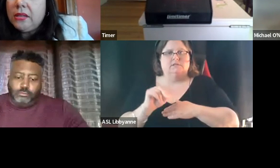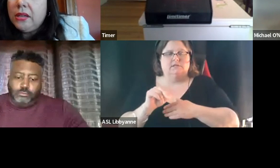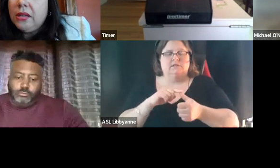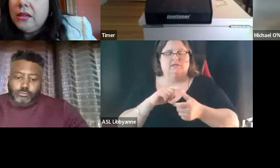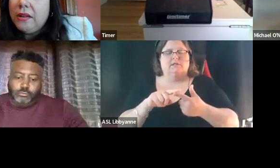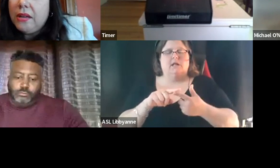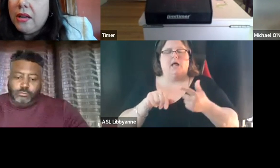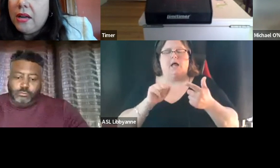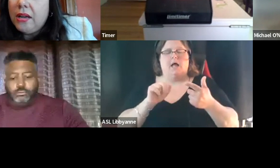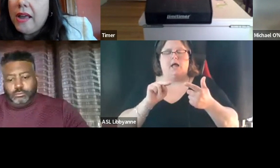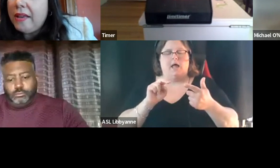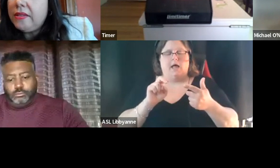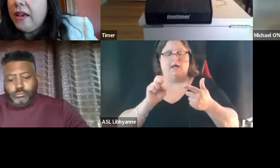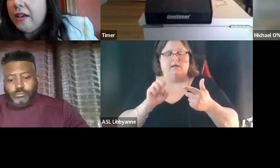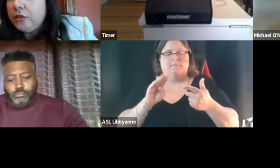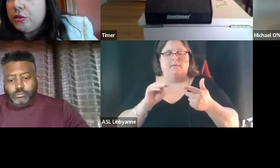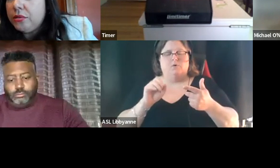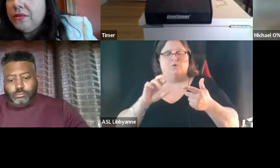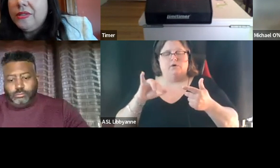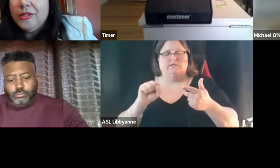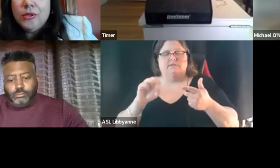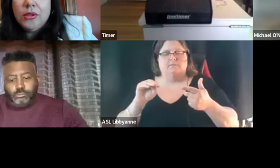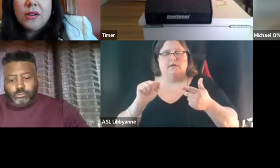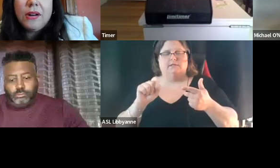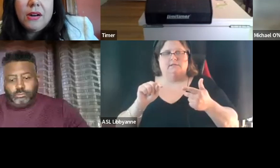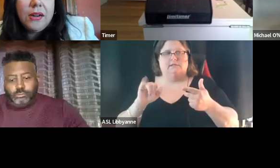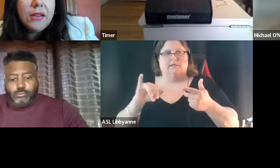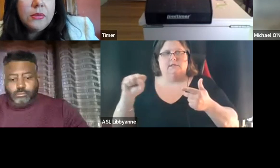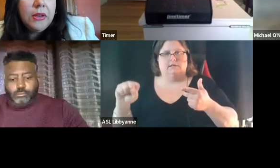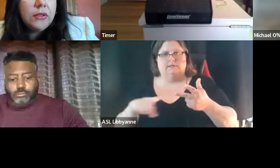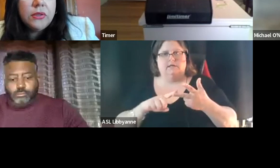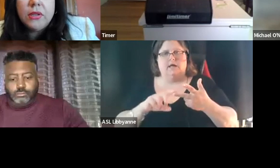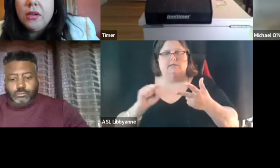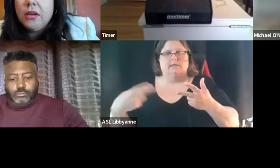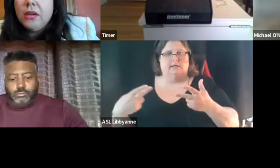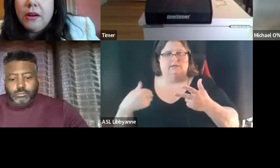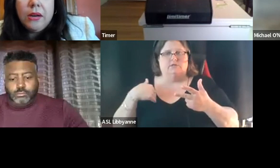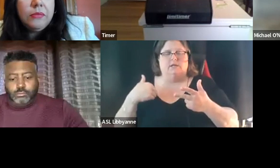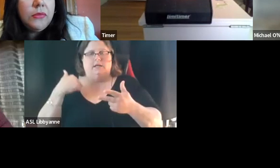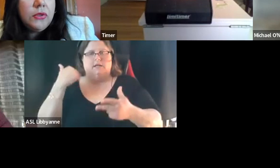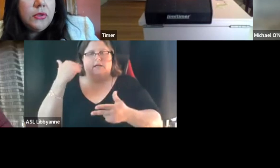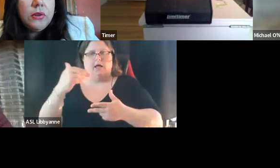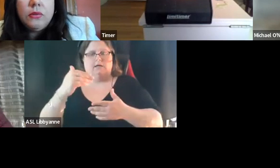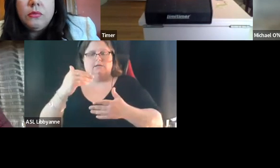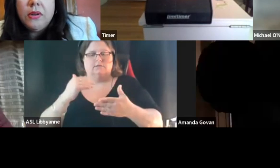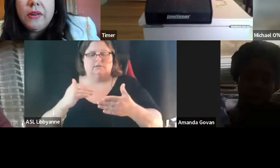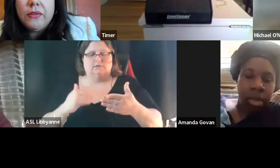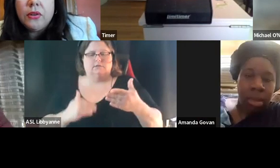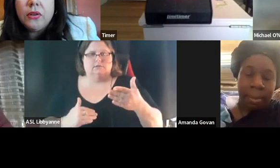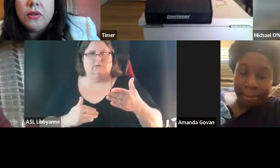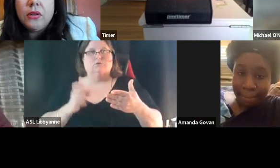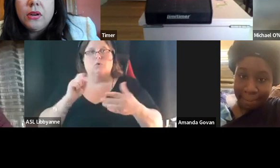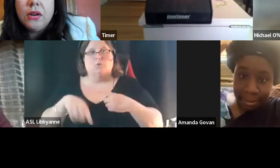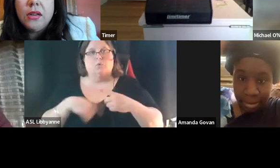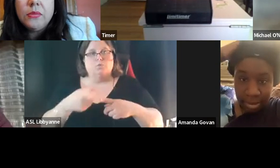Matias, and SH. Those are our next speakers. So